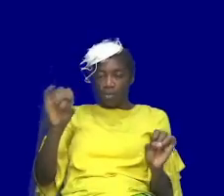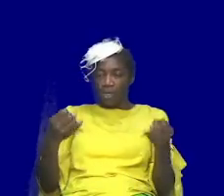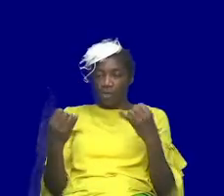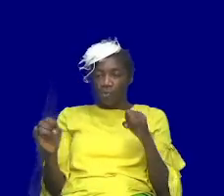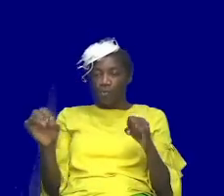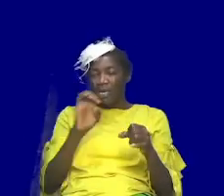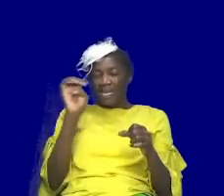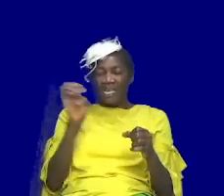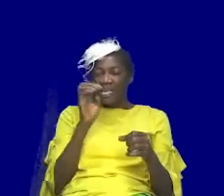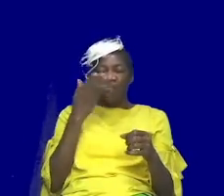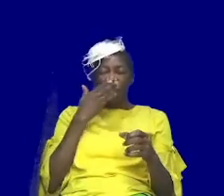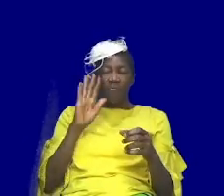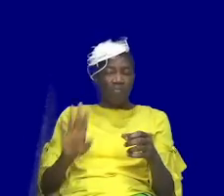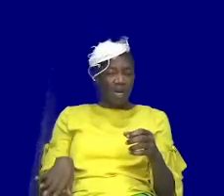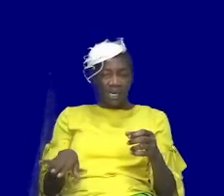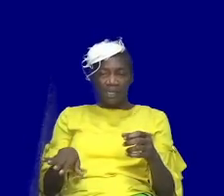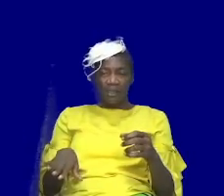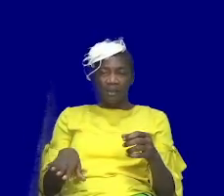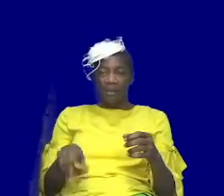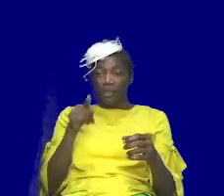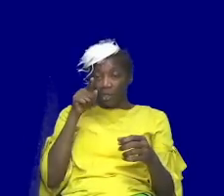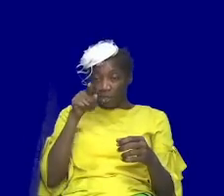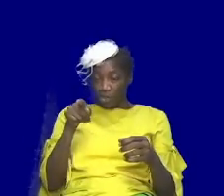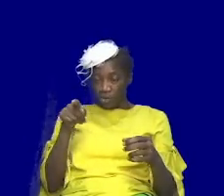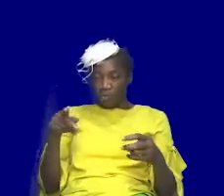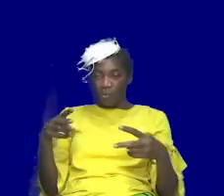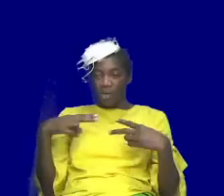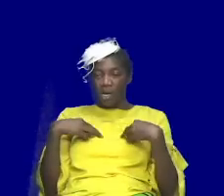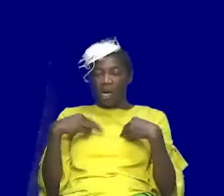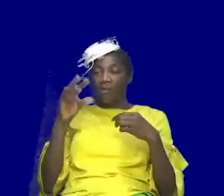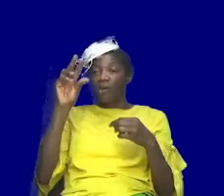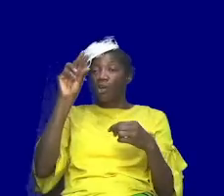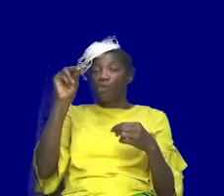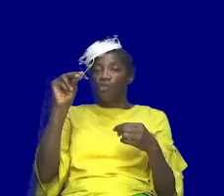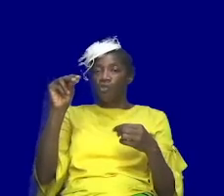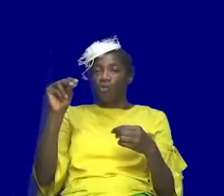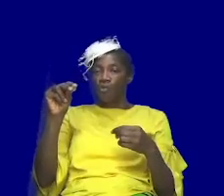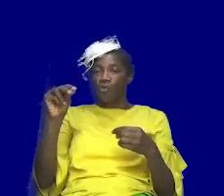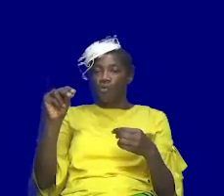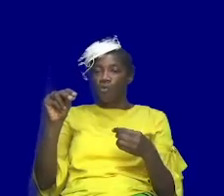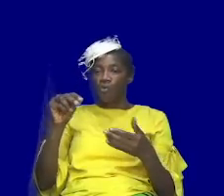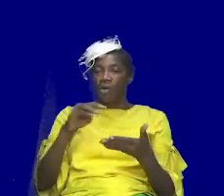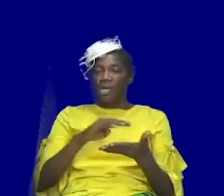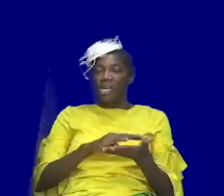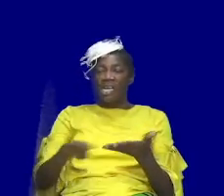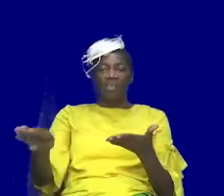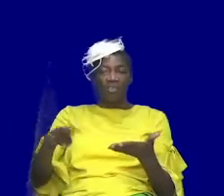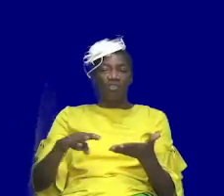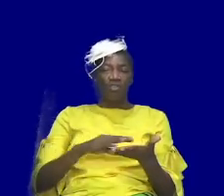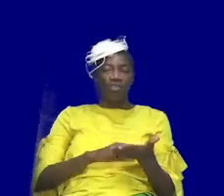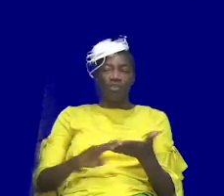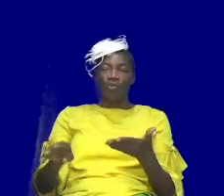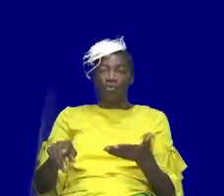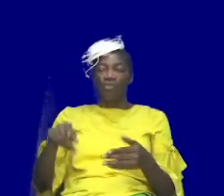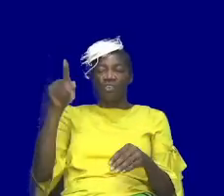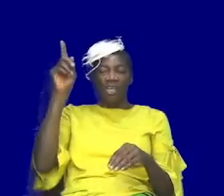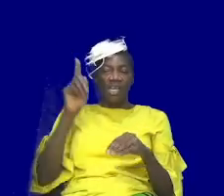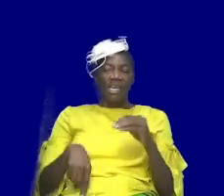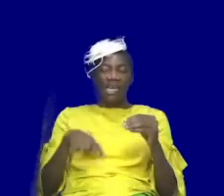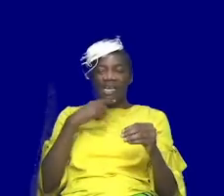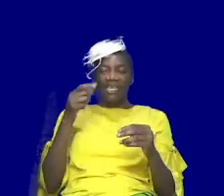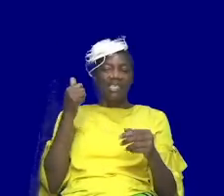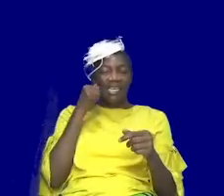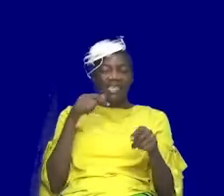it is bad, you will have no excuse. And you cannot say, Sister Jane